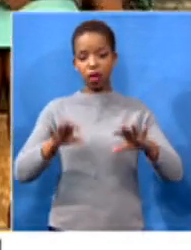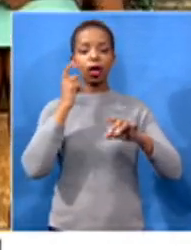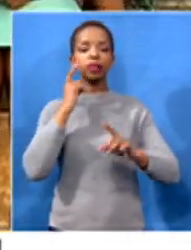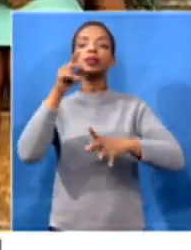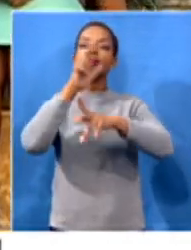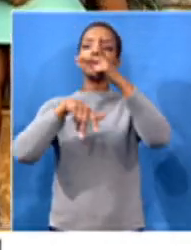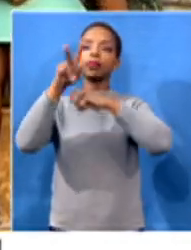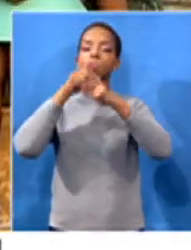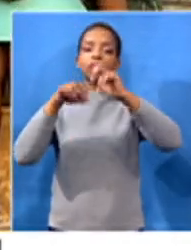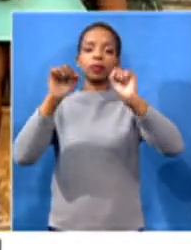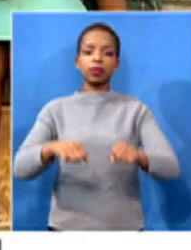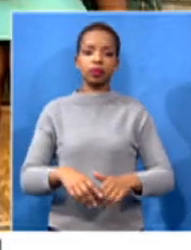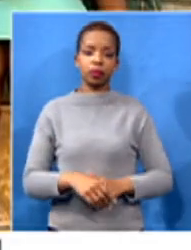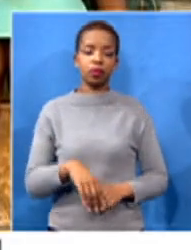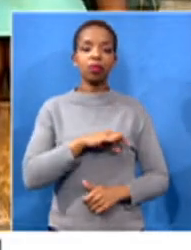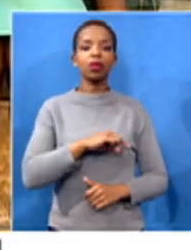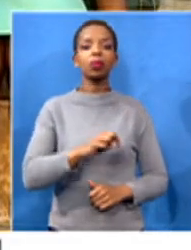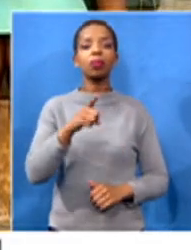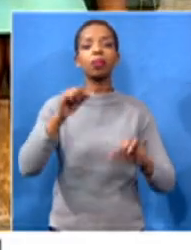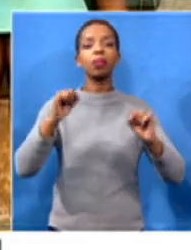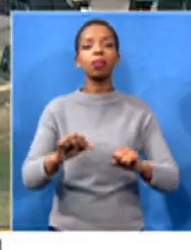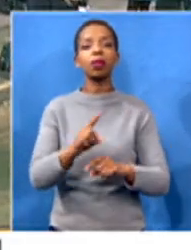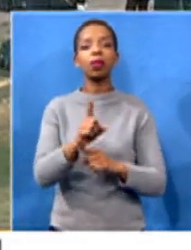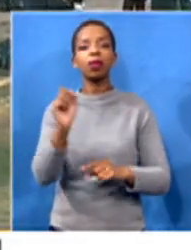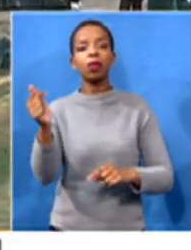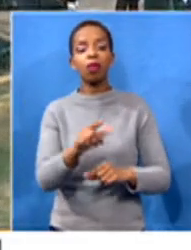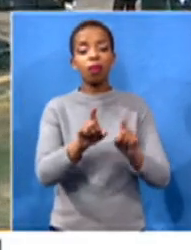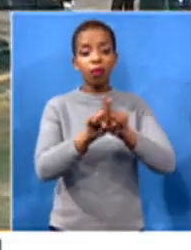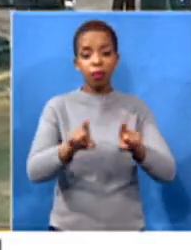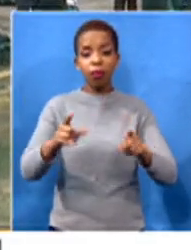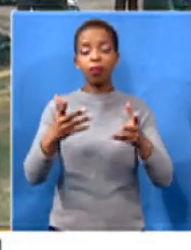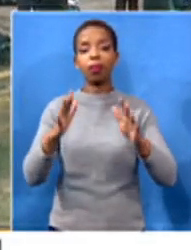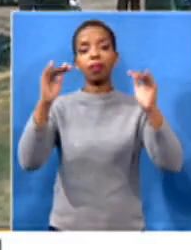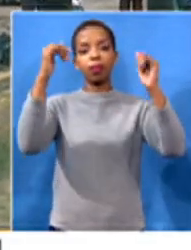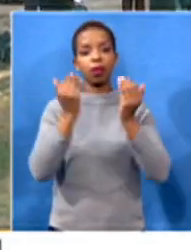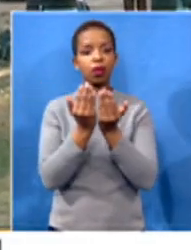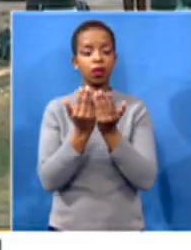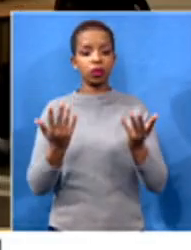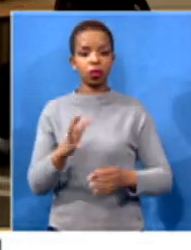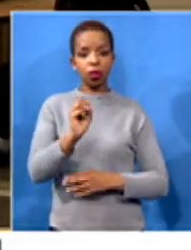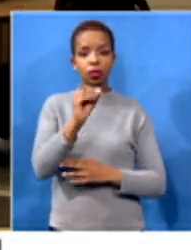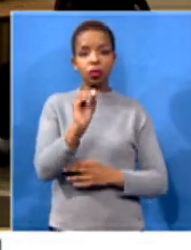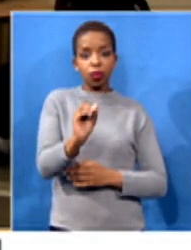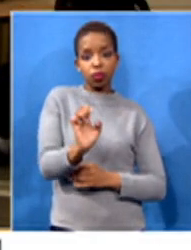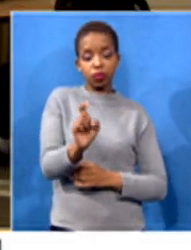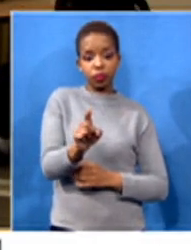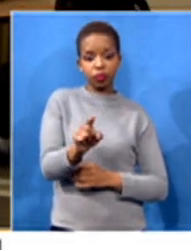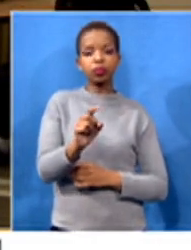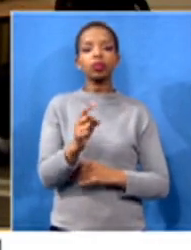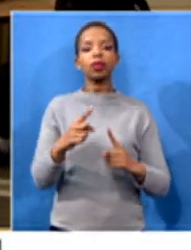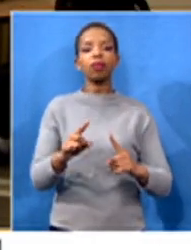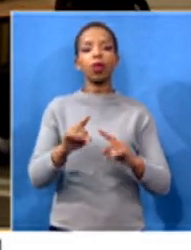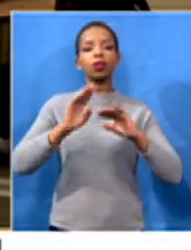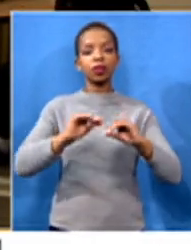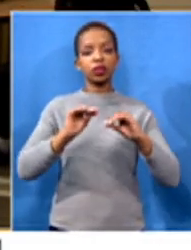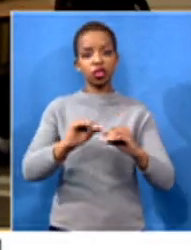with quintile 1, 2, and 3 schools and moved all into quintile 4 schools and 5 schools so that you have better conditions for teaching and learning. So there's a lot of